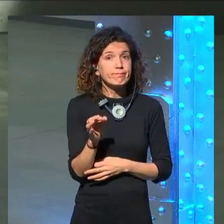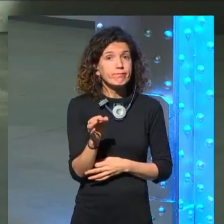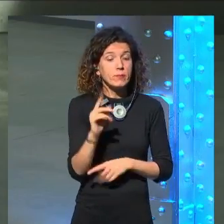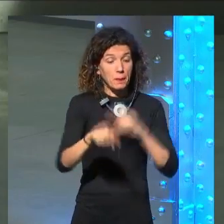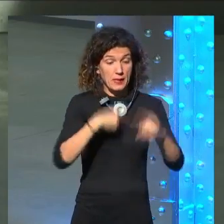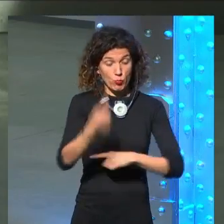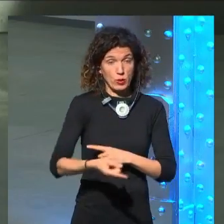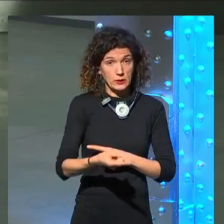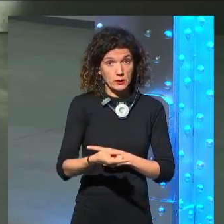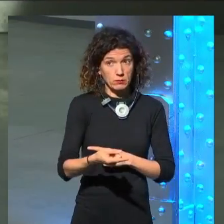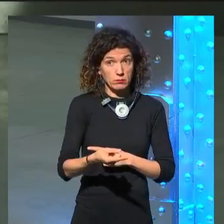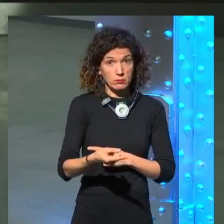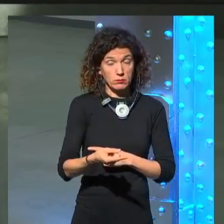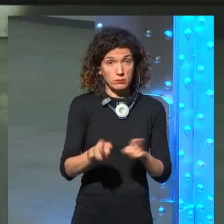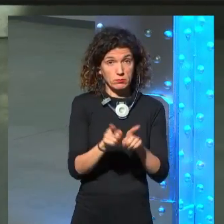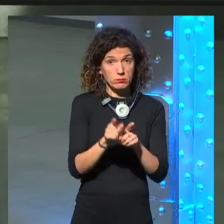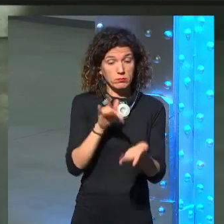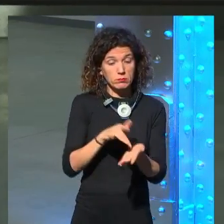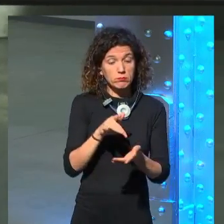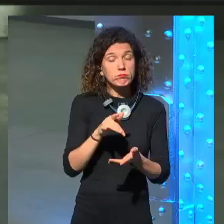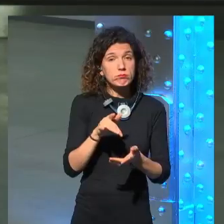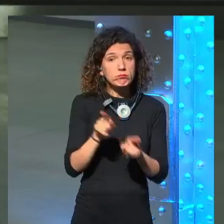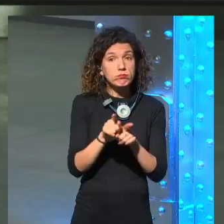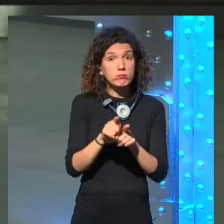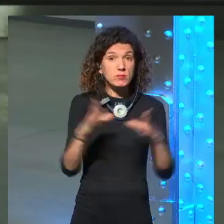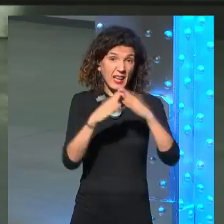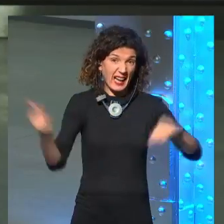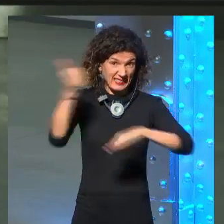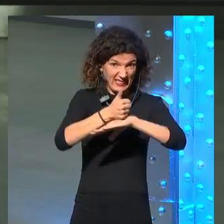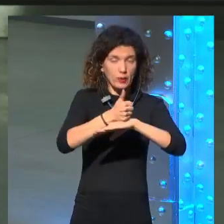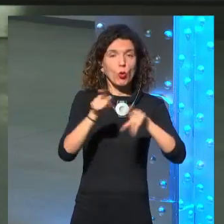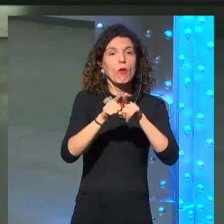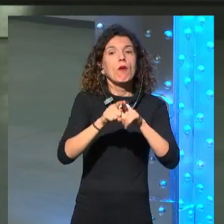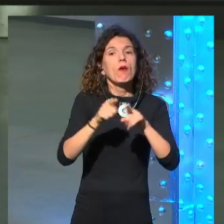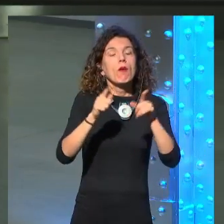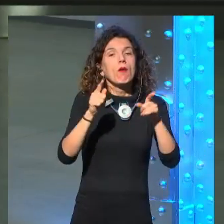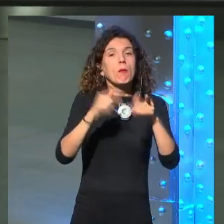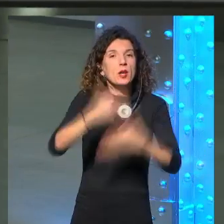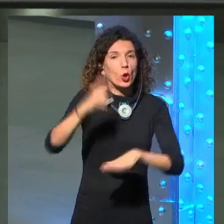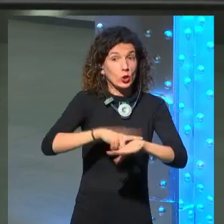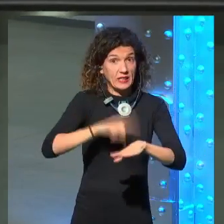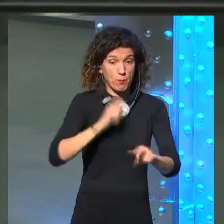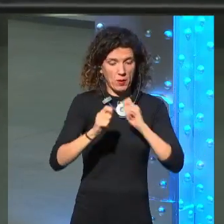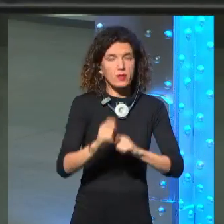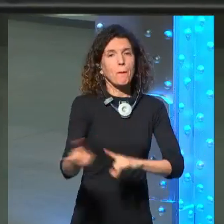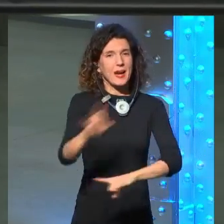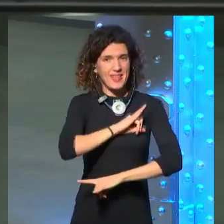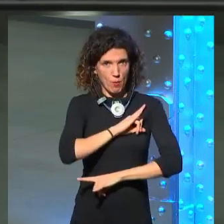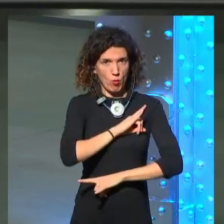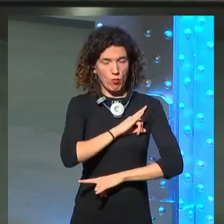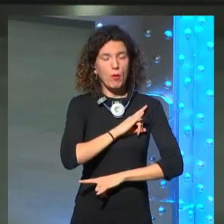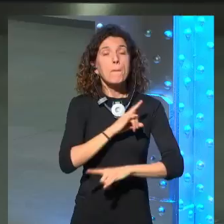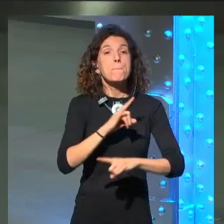got the job, a journalist from the Times in London phoned up and said, yes, the Nobel Prize for Medicine has just been